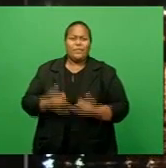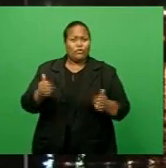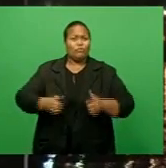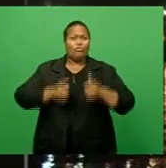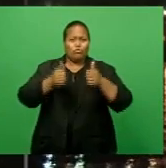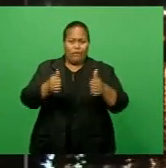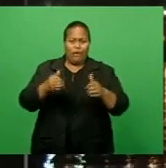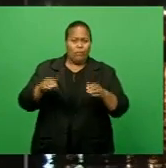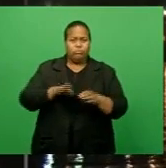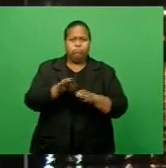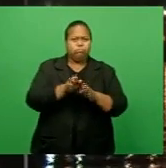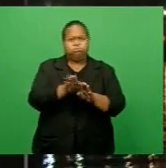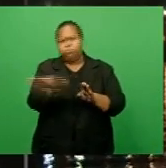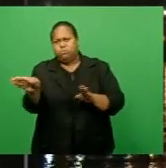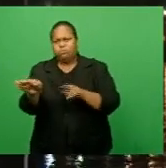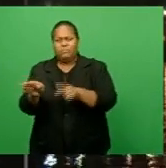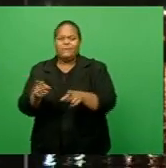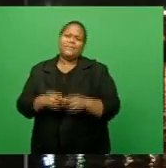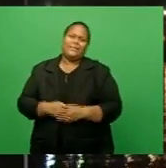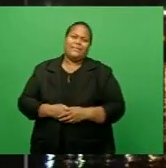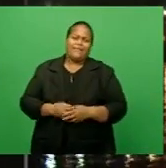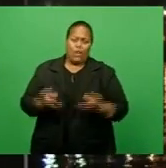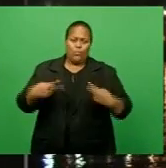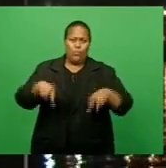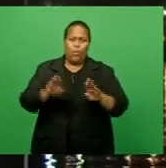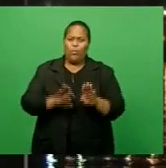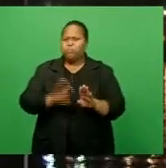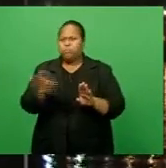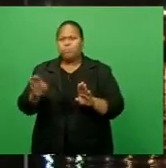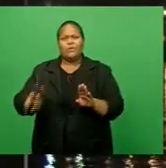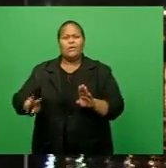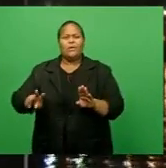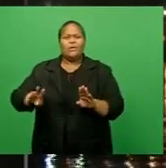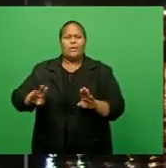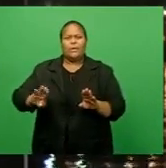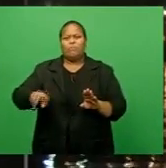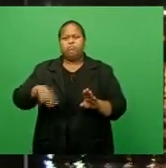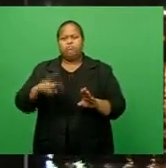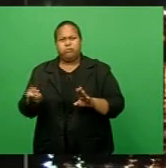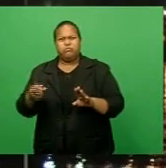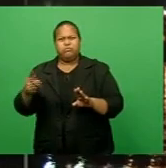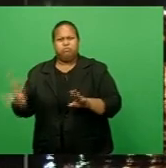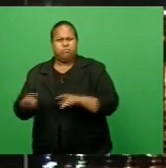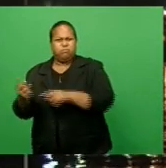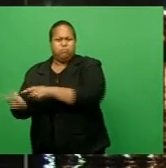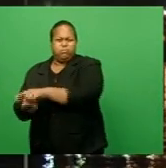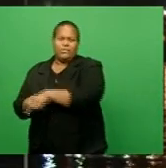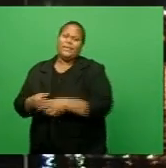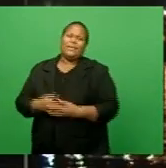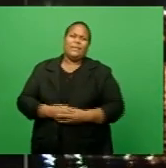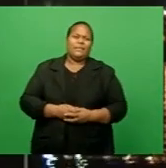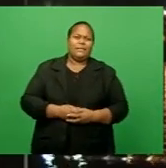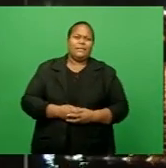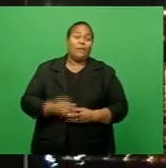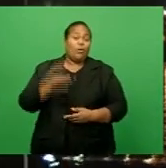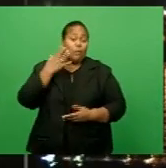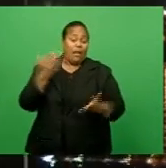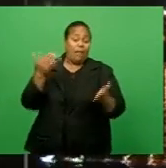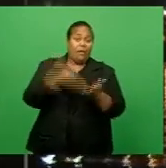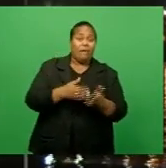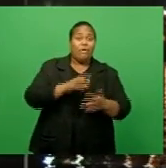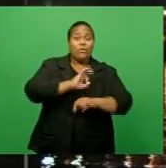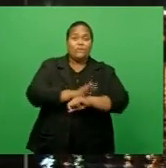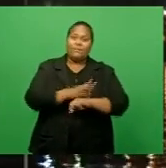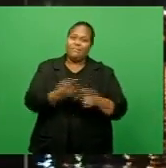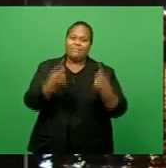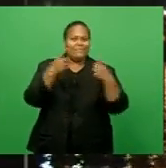of the vehicle, causing it to veer off the road and tumble several times. The deceased was pronounced dead on arrival at the Nambawalu